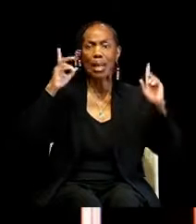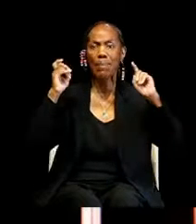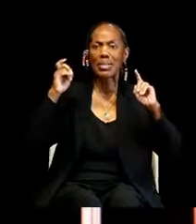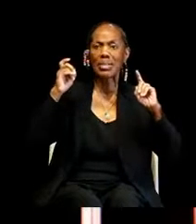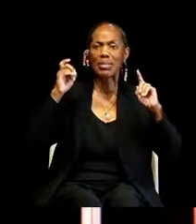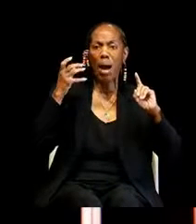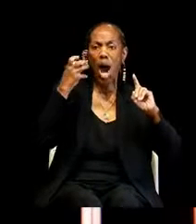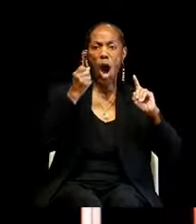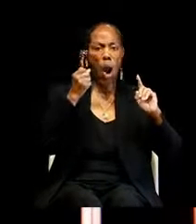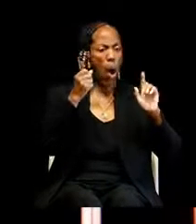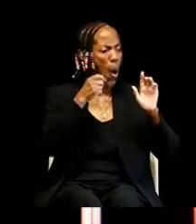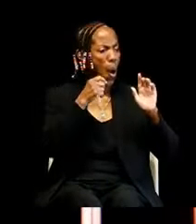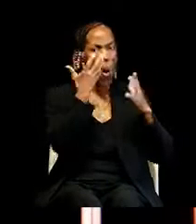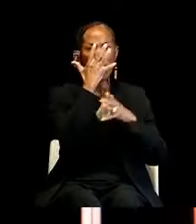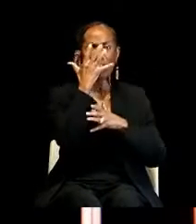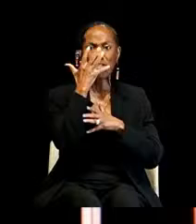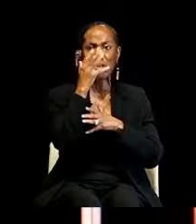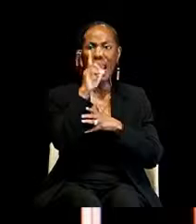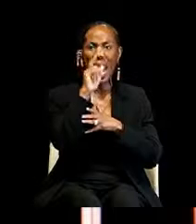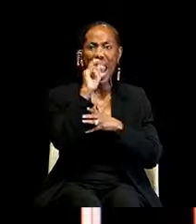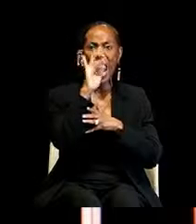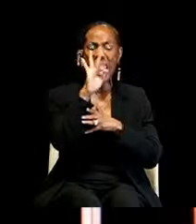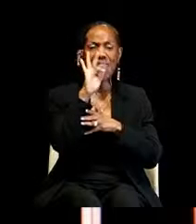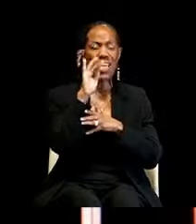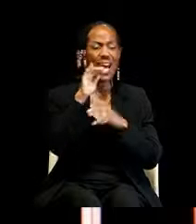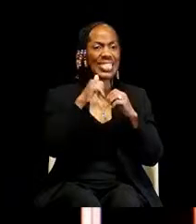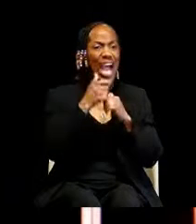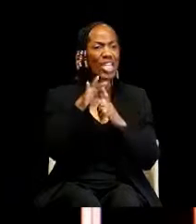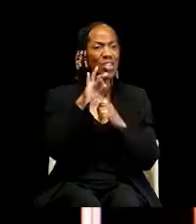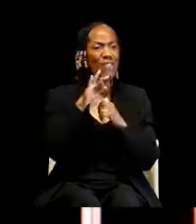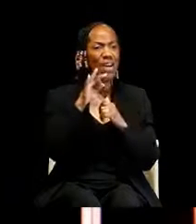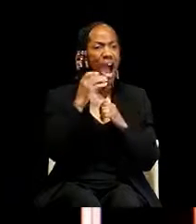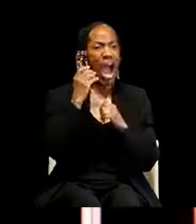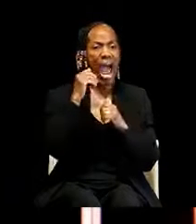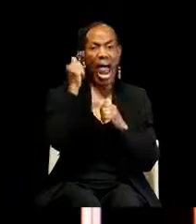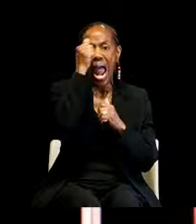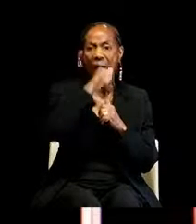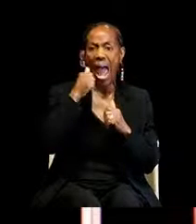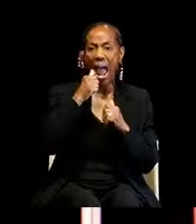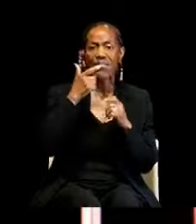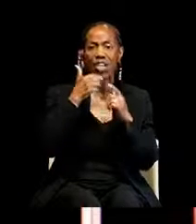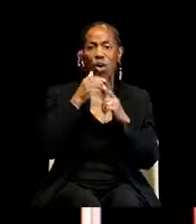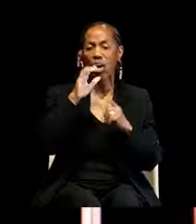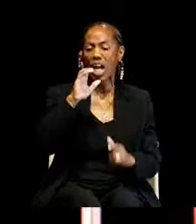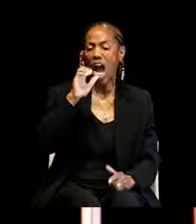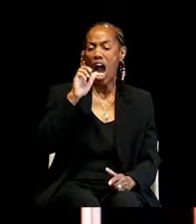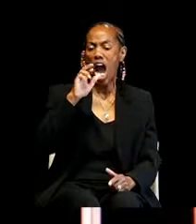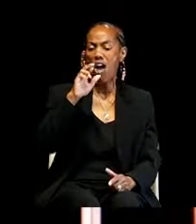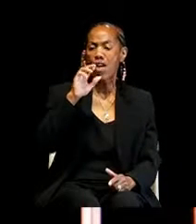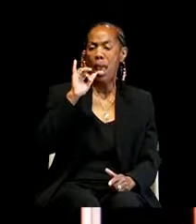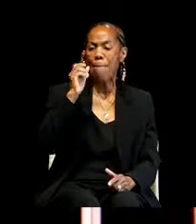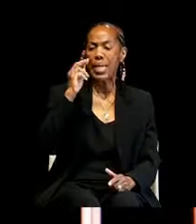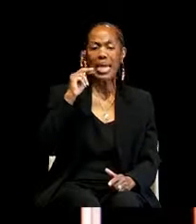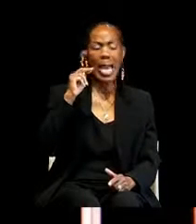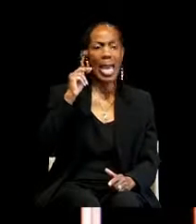hold on to the leaf. That's how you find an African or Caribbean immigrant, okay? They're holding on to a leaf in a